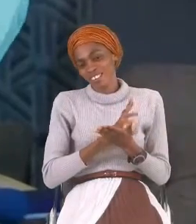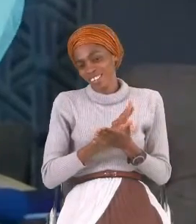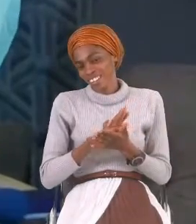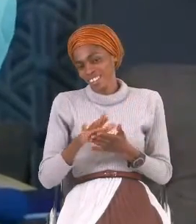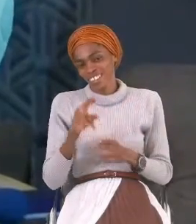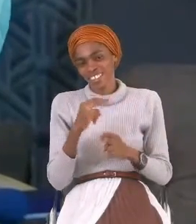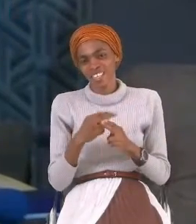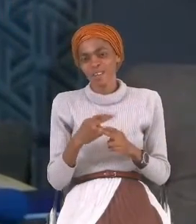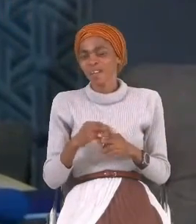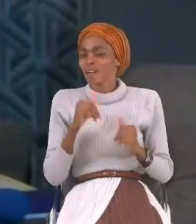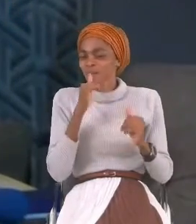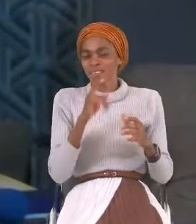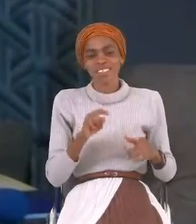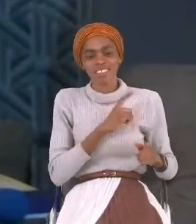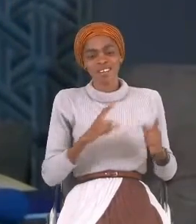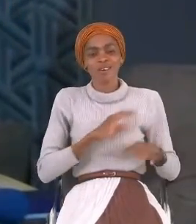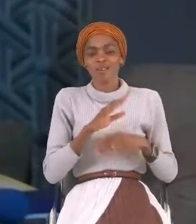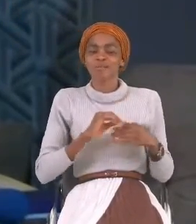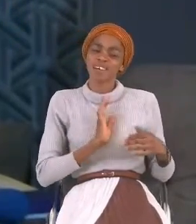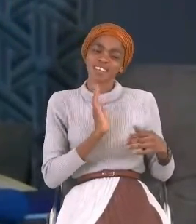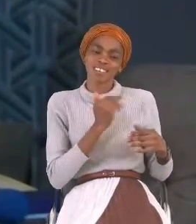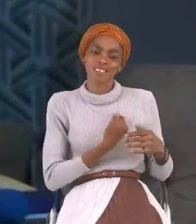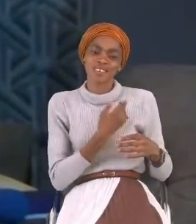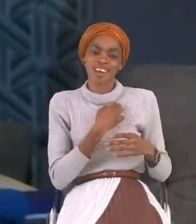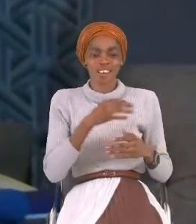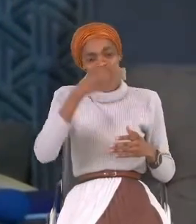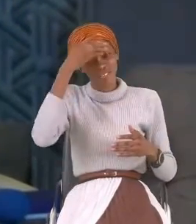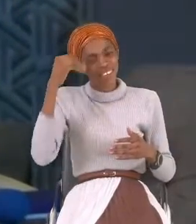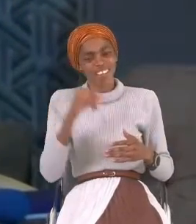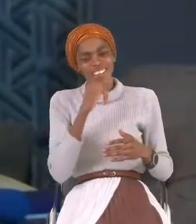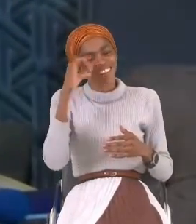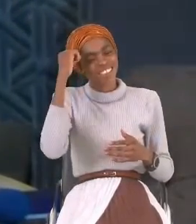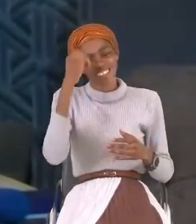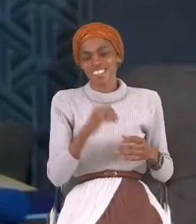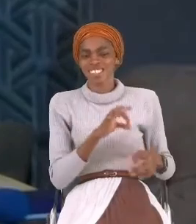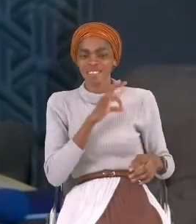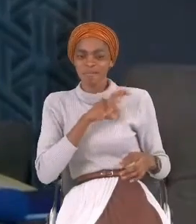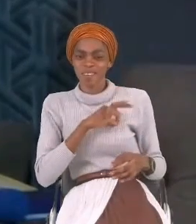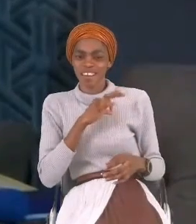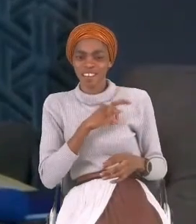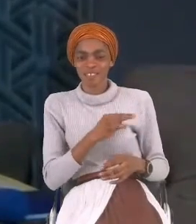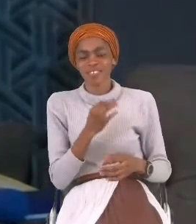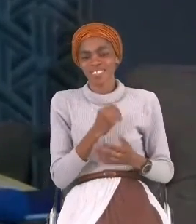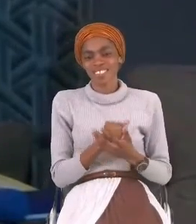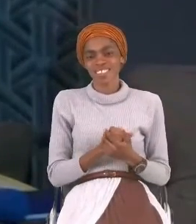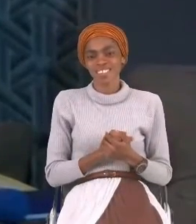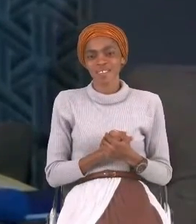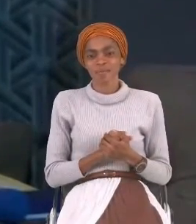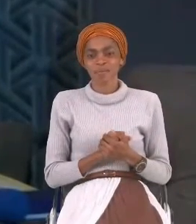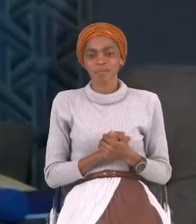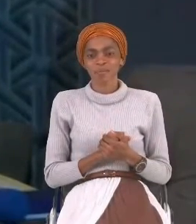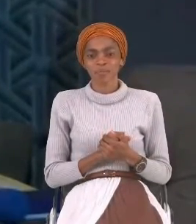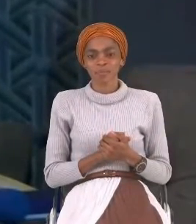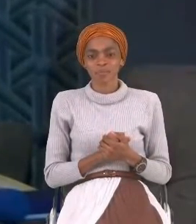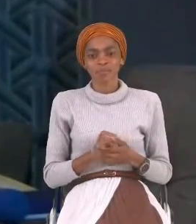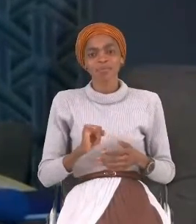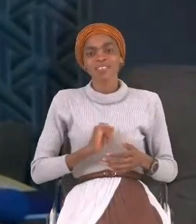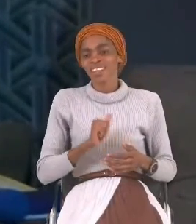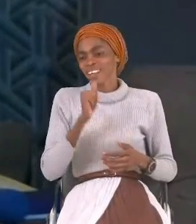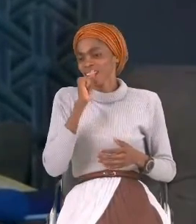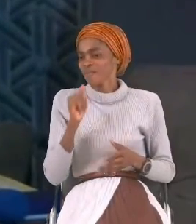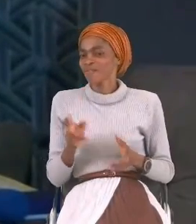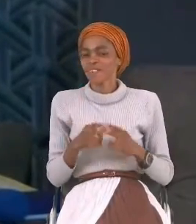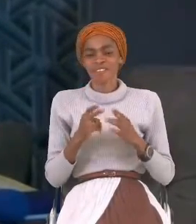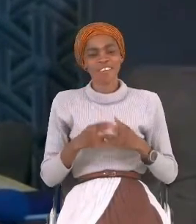and forget not his benefits. I'm greatly excited today. I'm very, very happy. And I